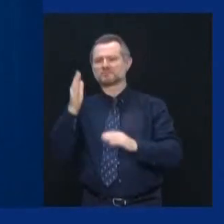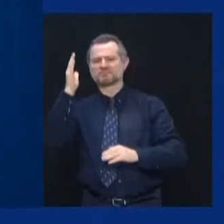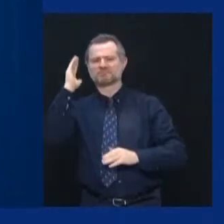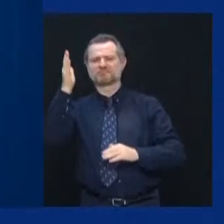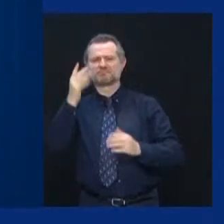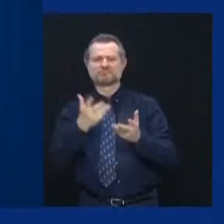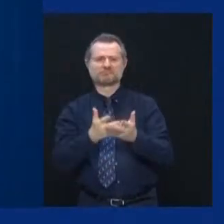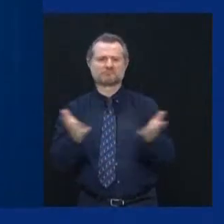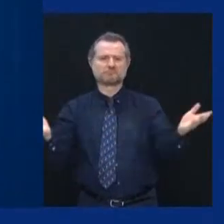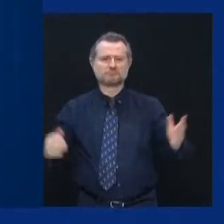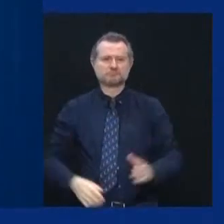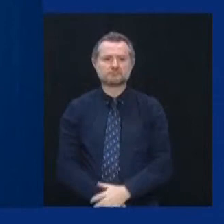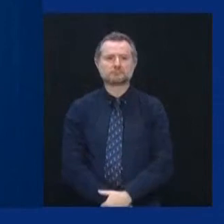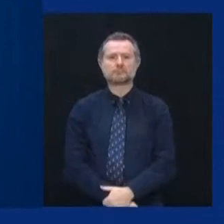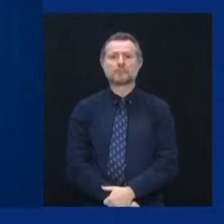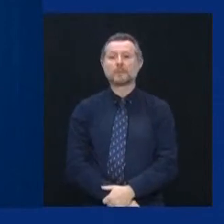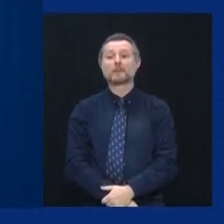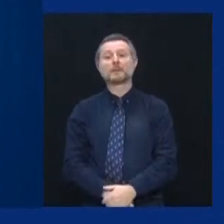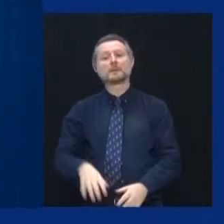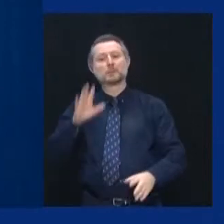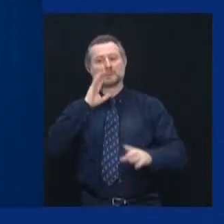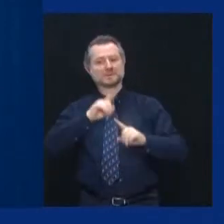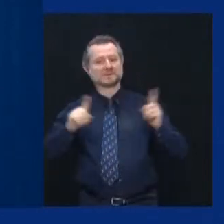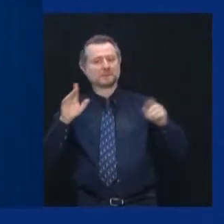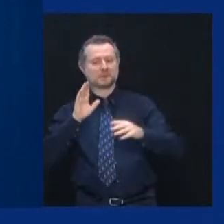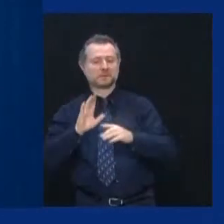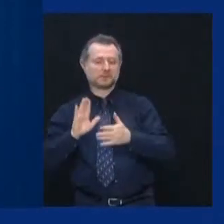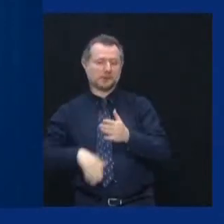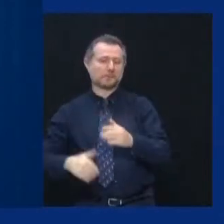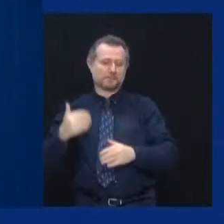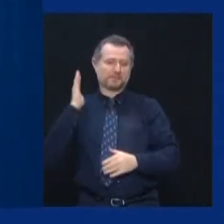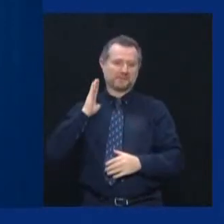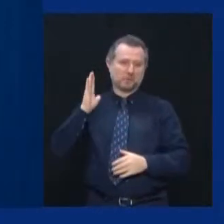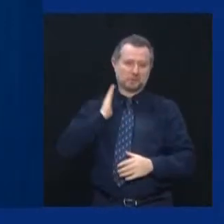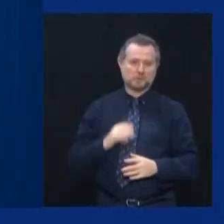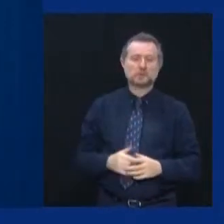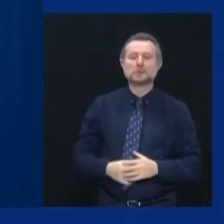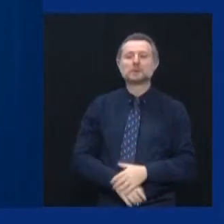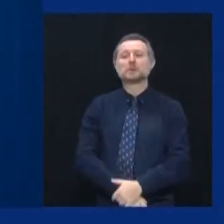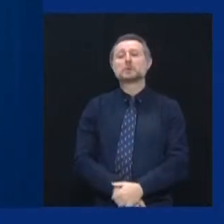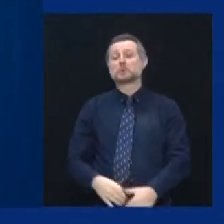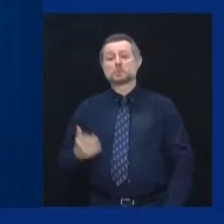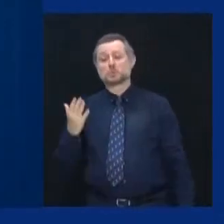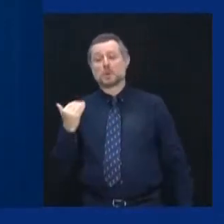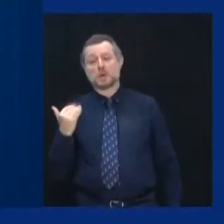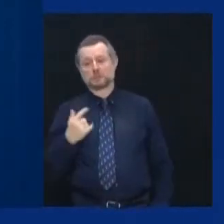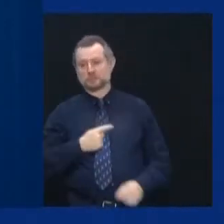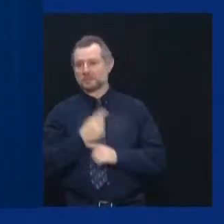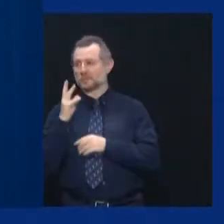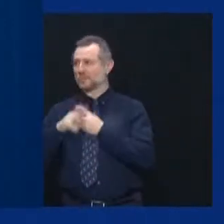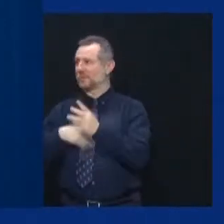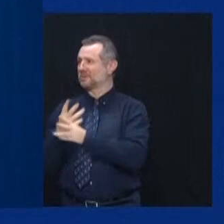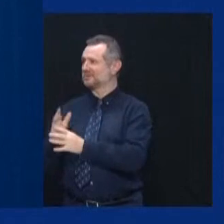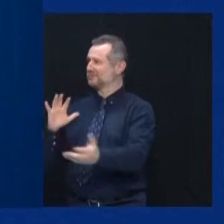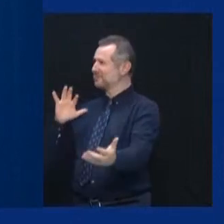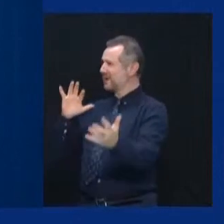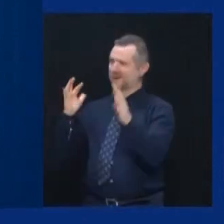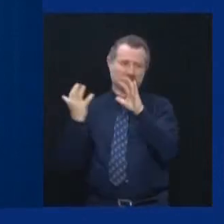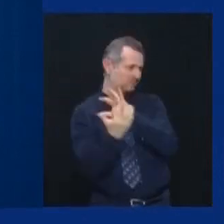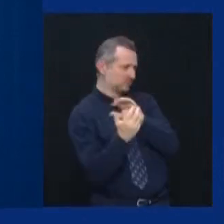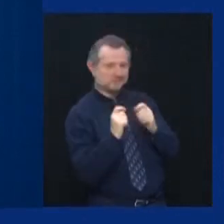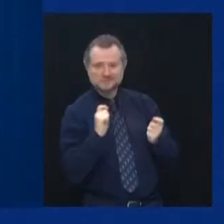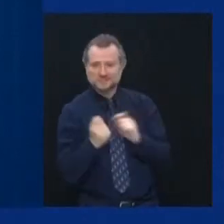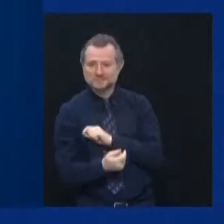This is going to be a different State of the State than past States of the State because these are different times. It's going to be a much more